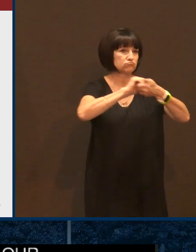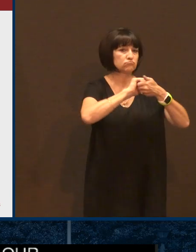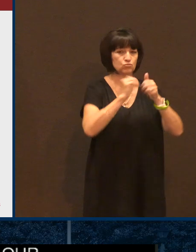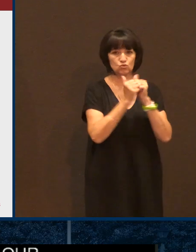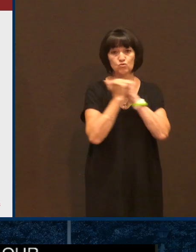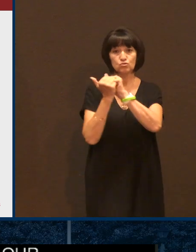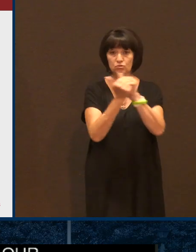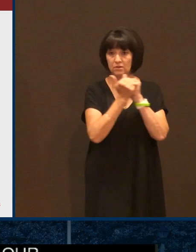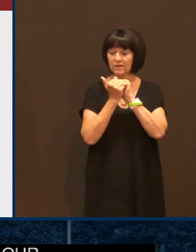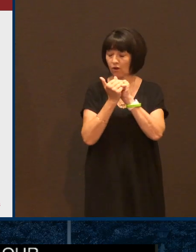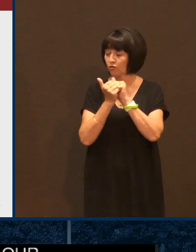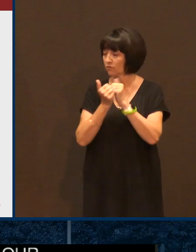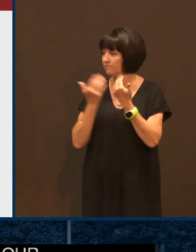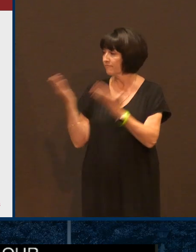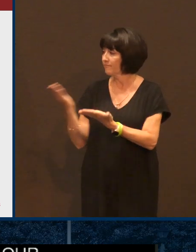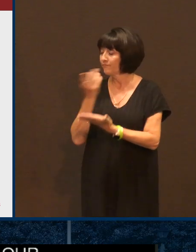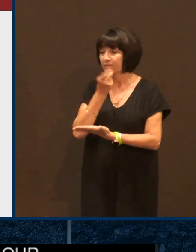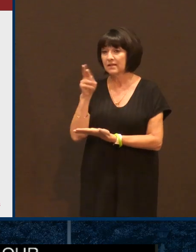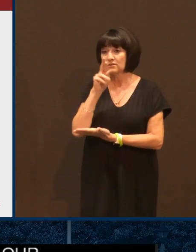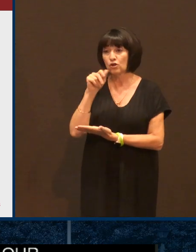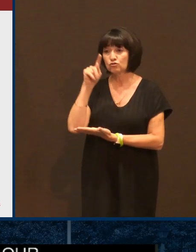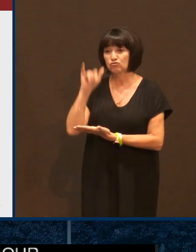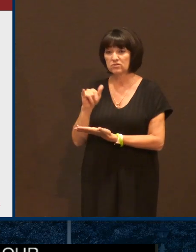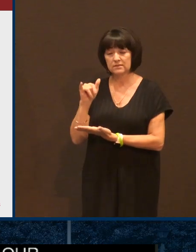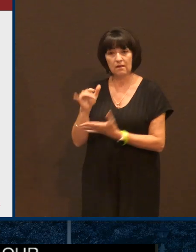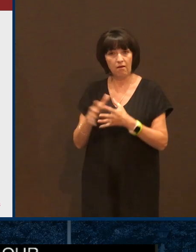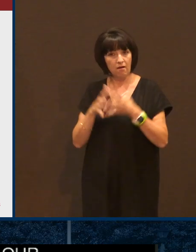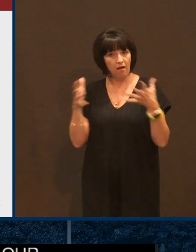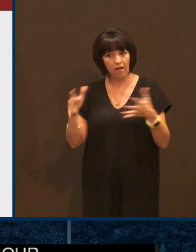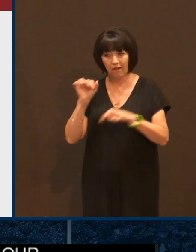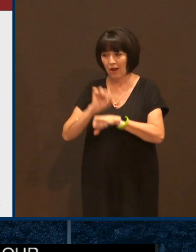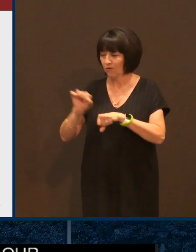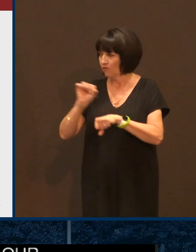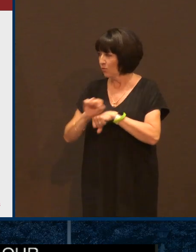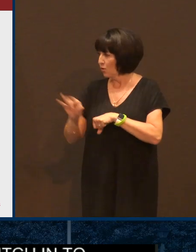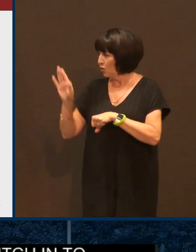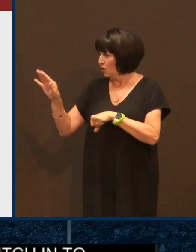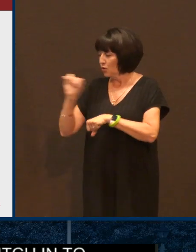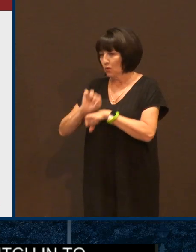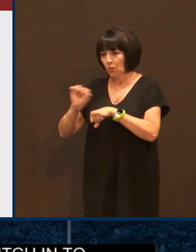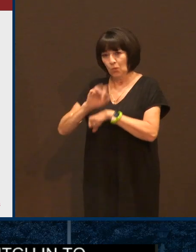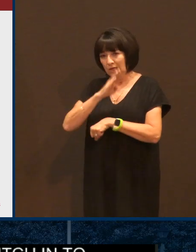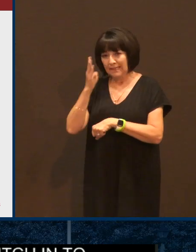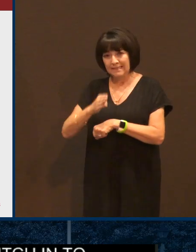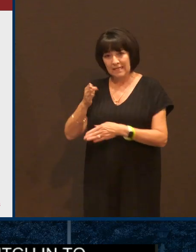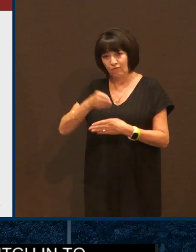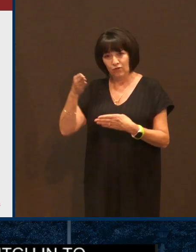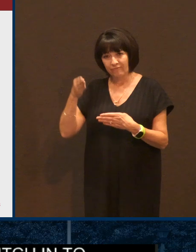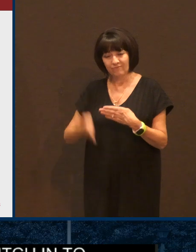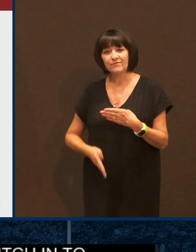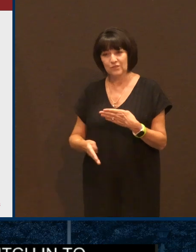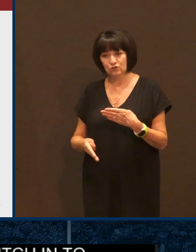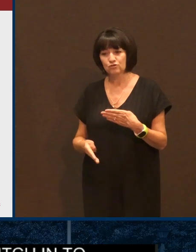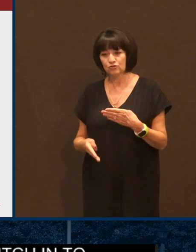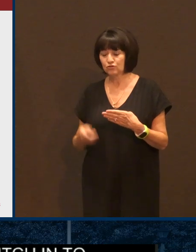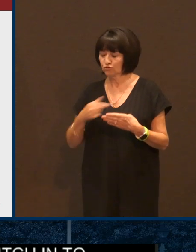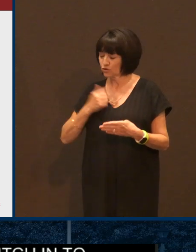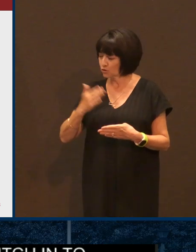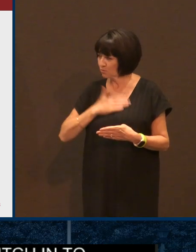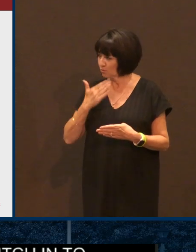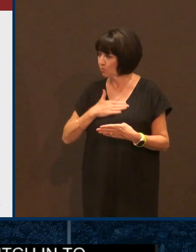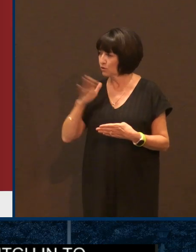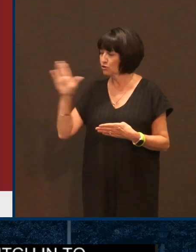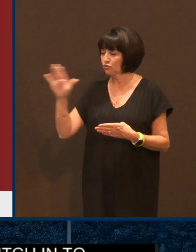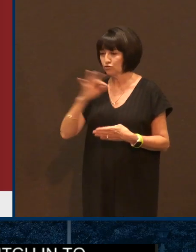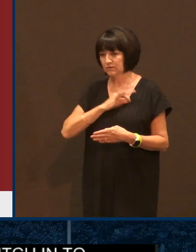Rattay, lots of work from the division, never seems to end with testing and all the rest. I appreciate the work that your